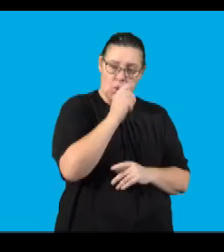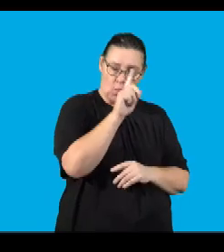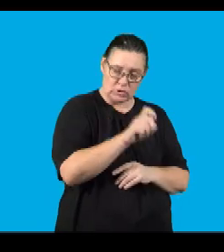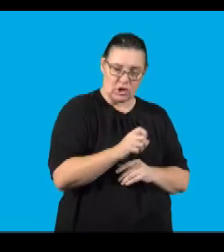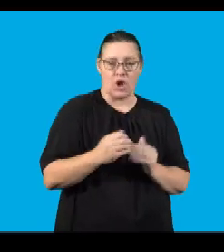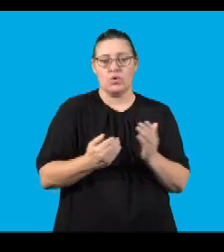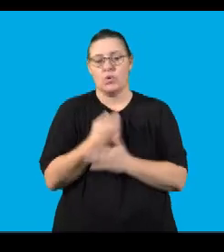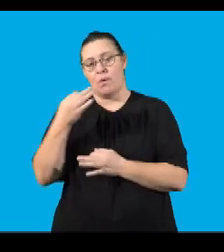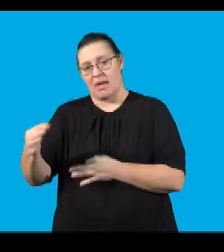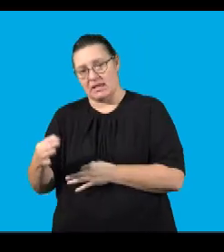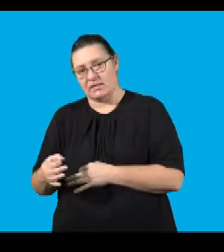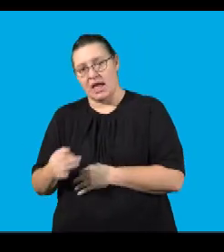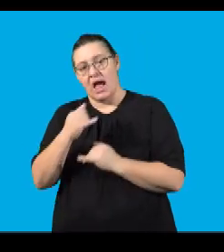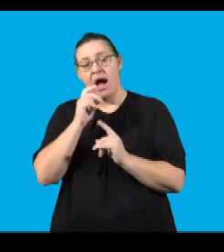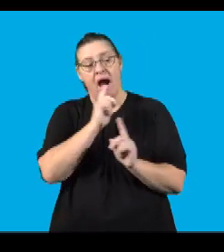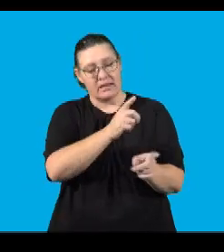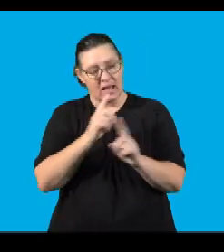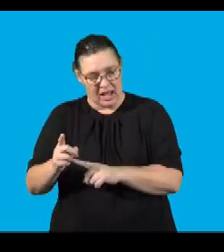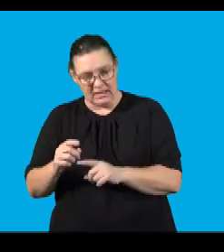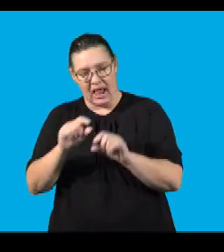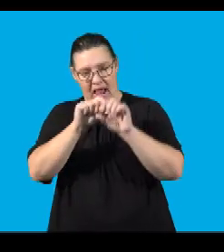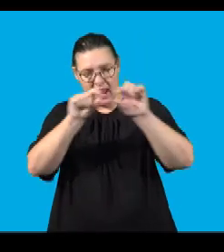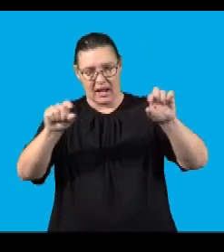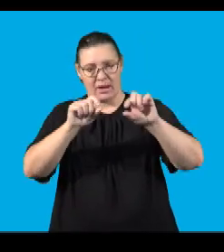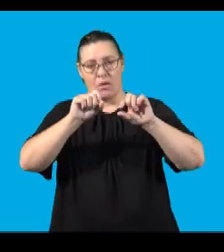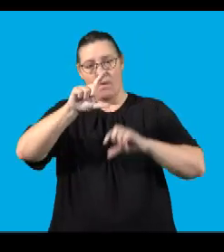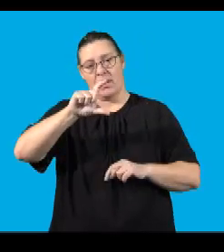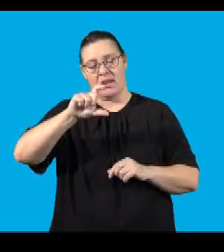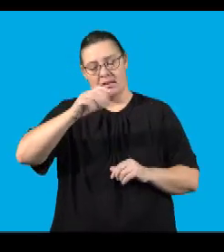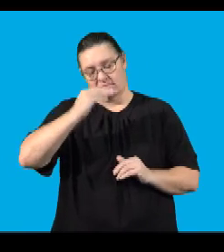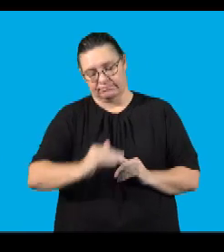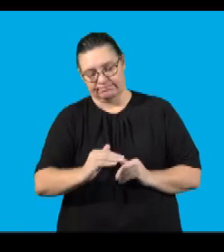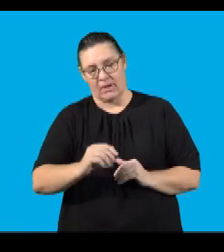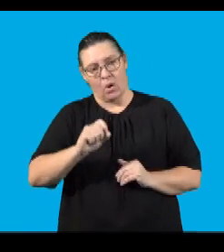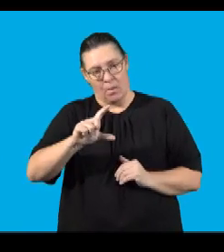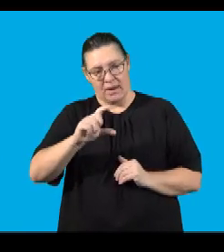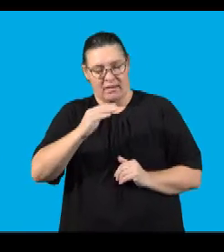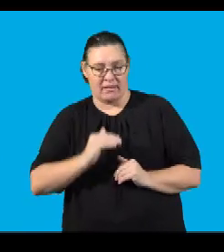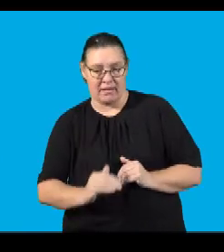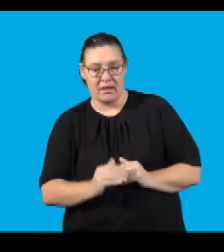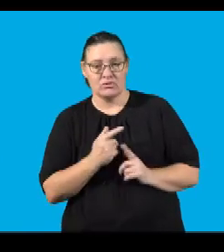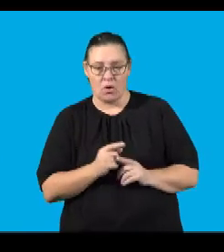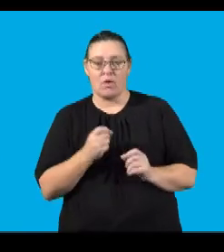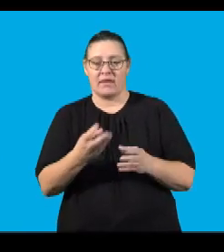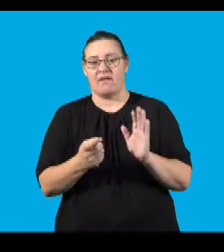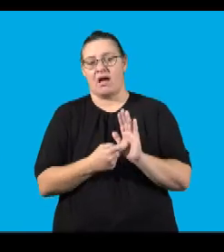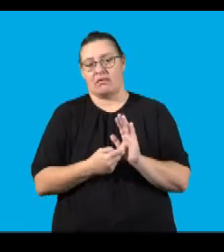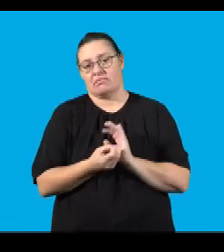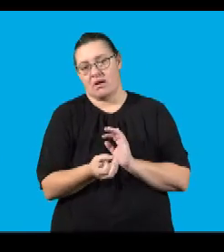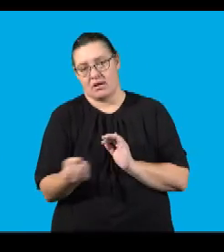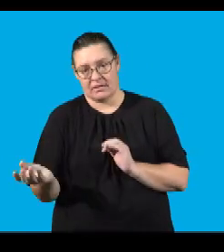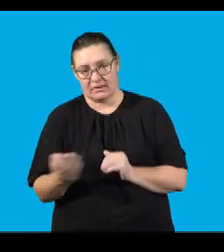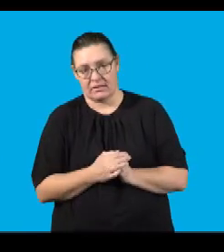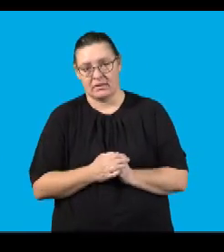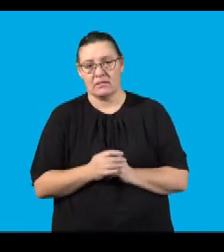new page, that you leave lines open between answers, and make it accessible for the marker to see what you've written and to allocate your